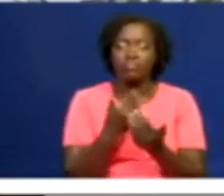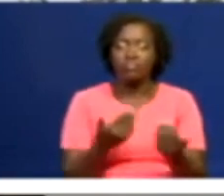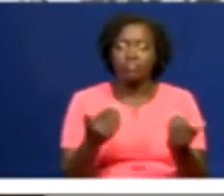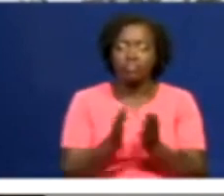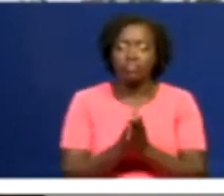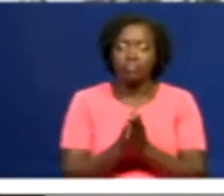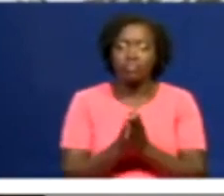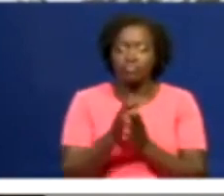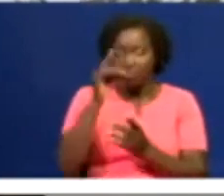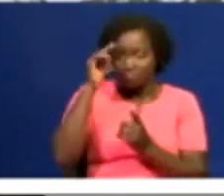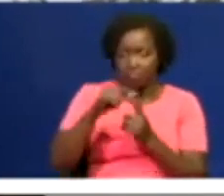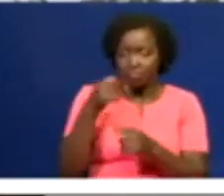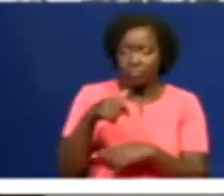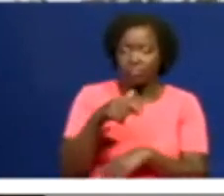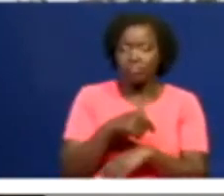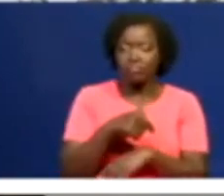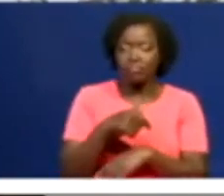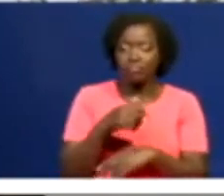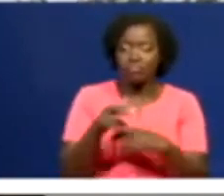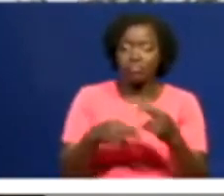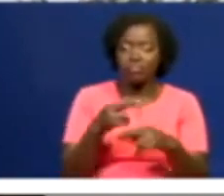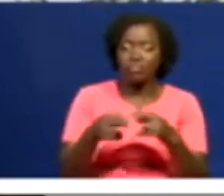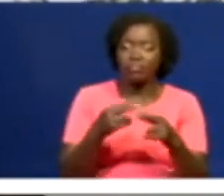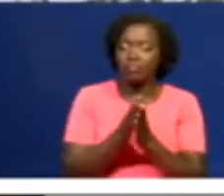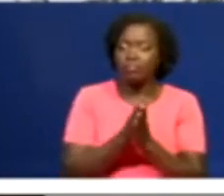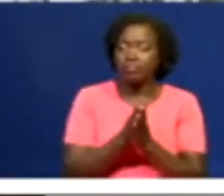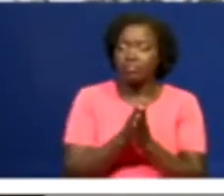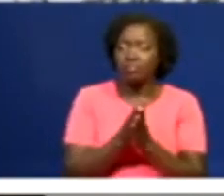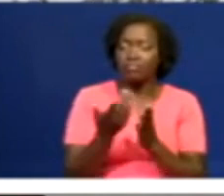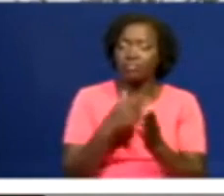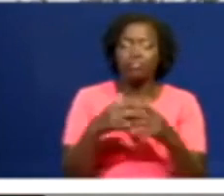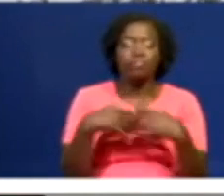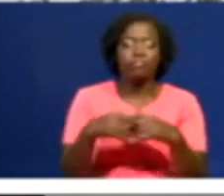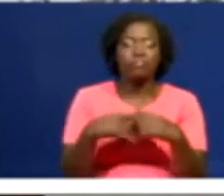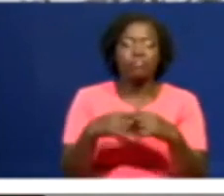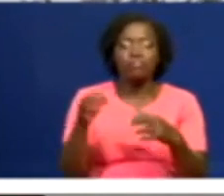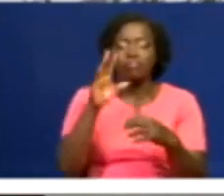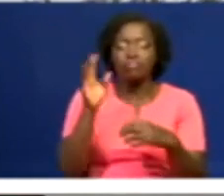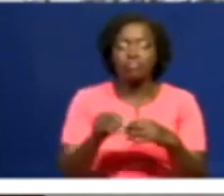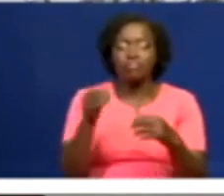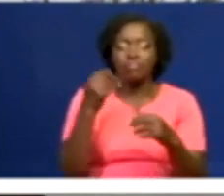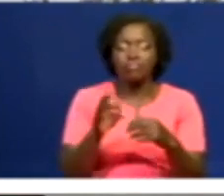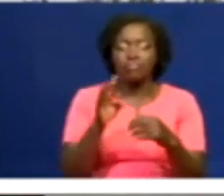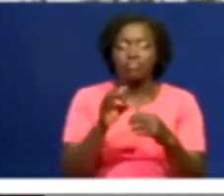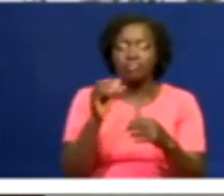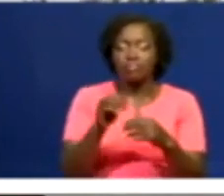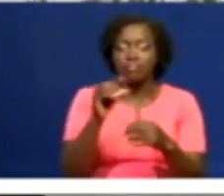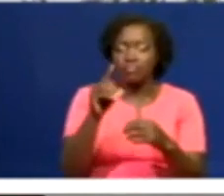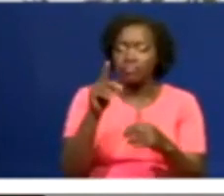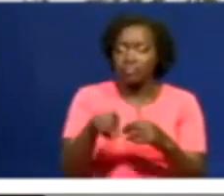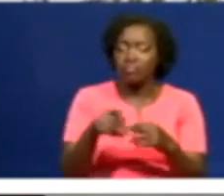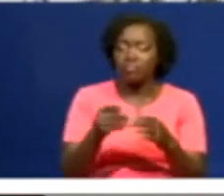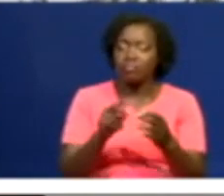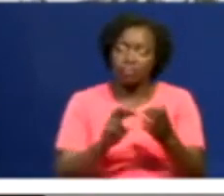is our intention to reverse our manufacturing as a percentage of GDP that has been going down. We